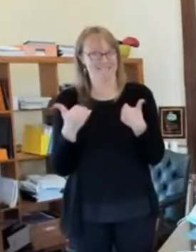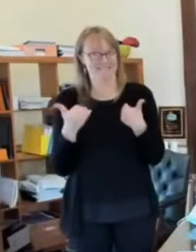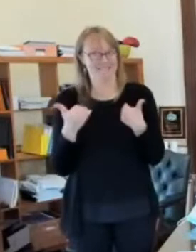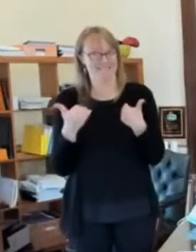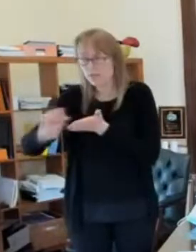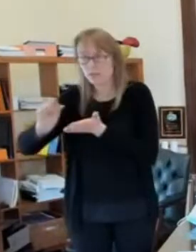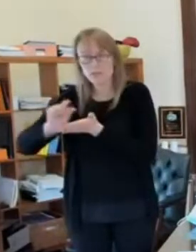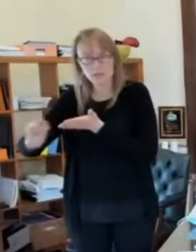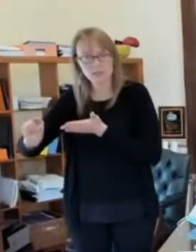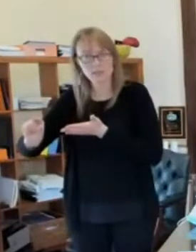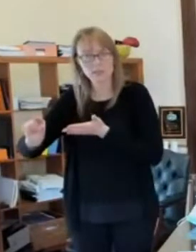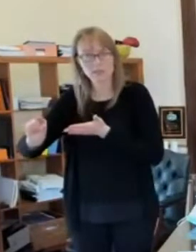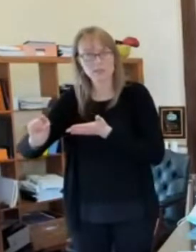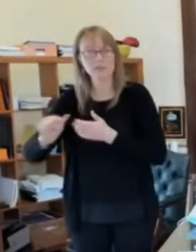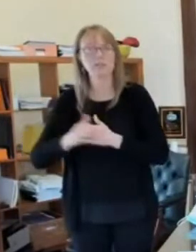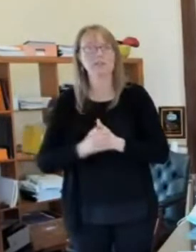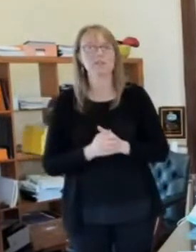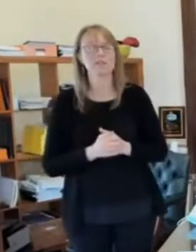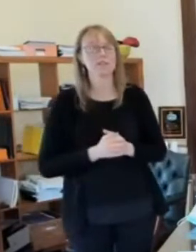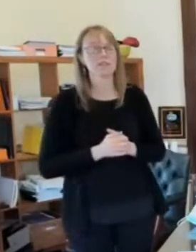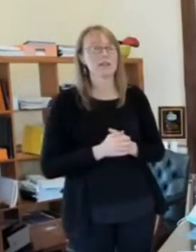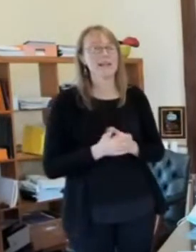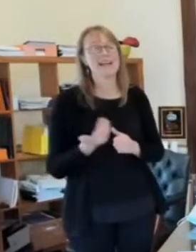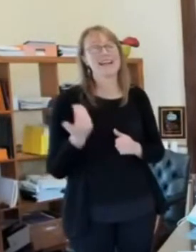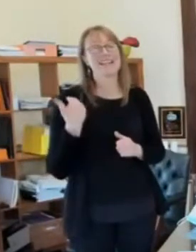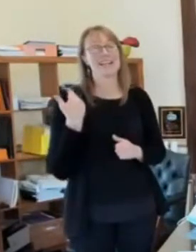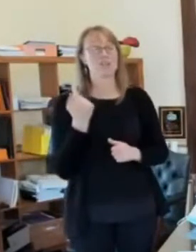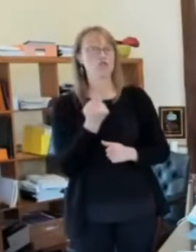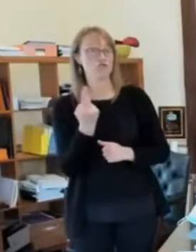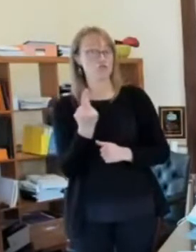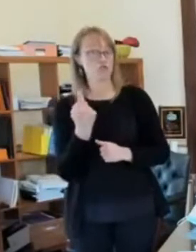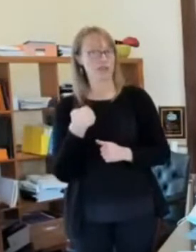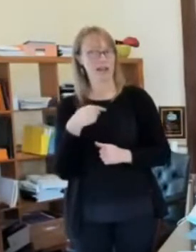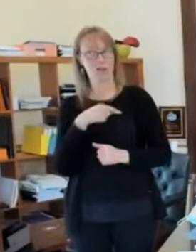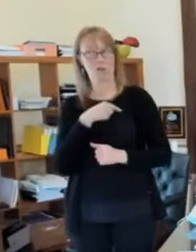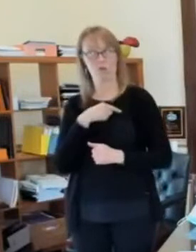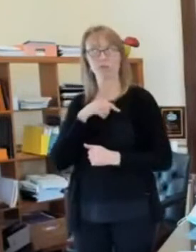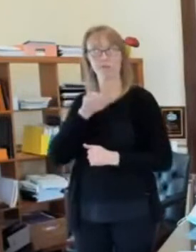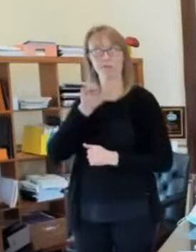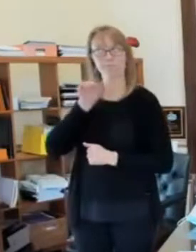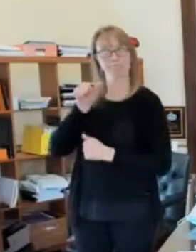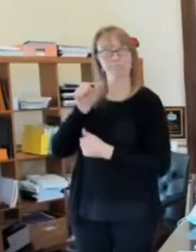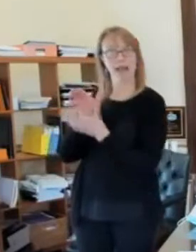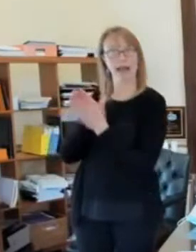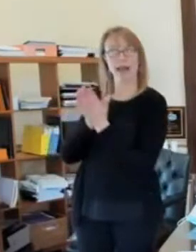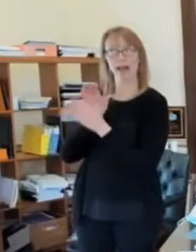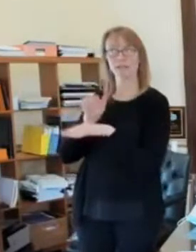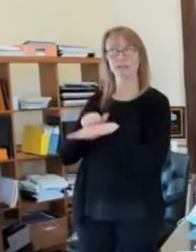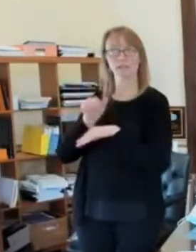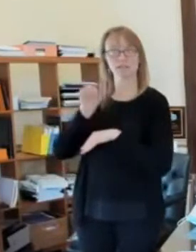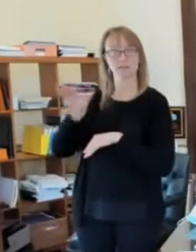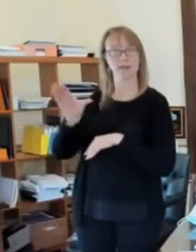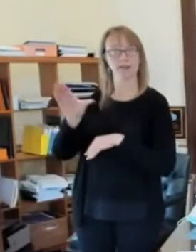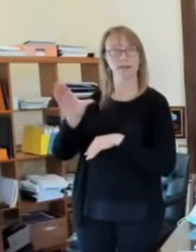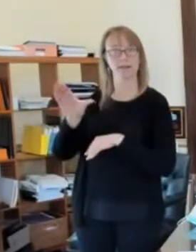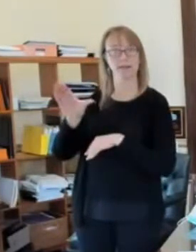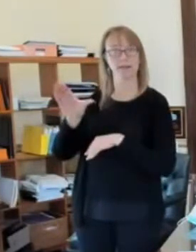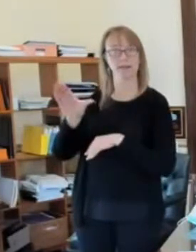it failed last Thursday, I believe it was, the first day that we were able to